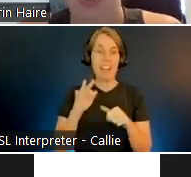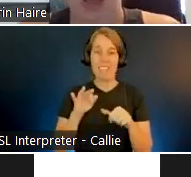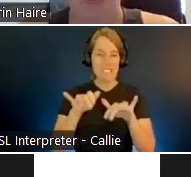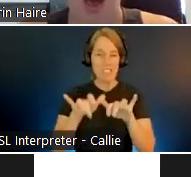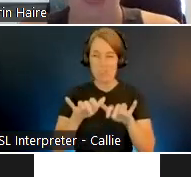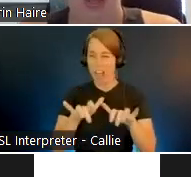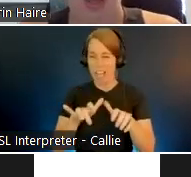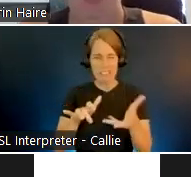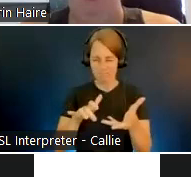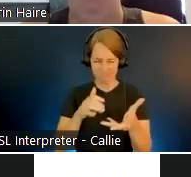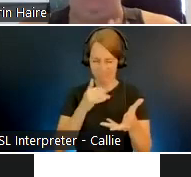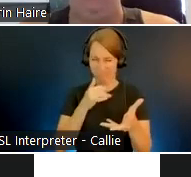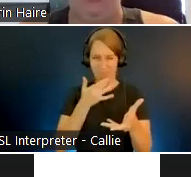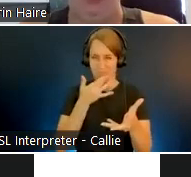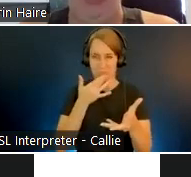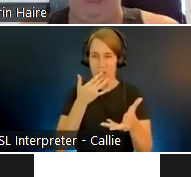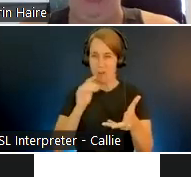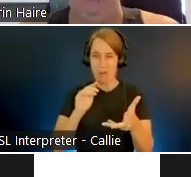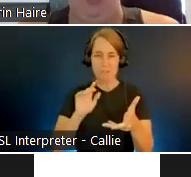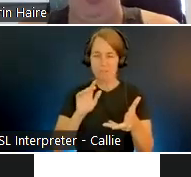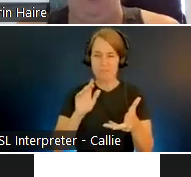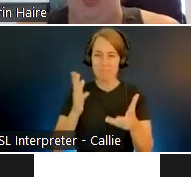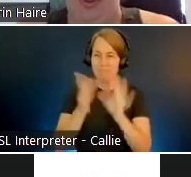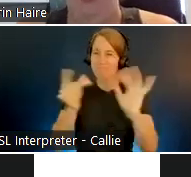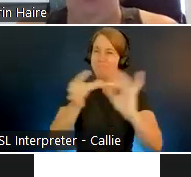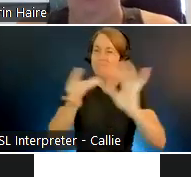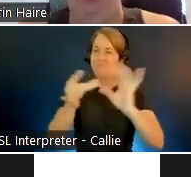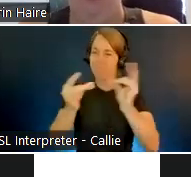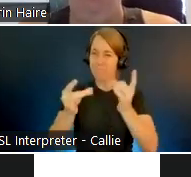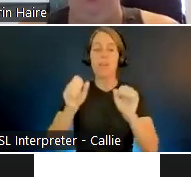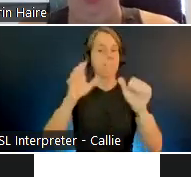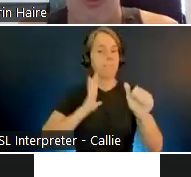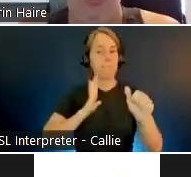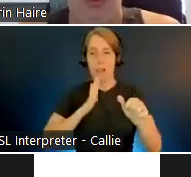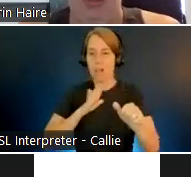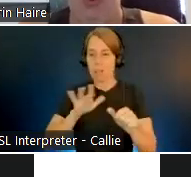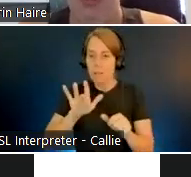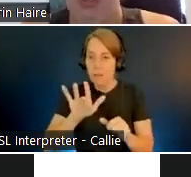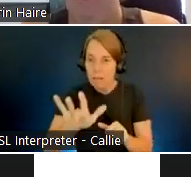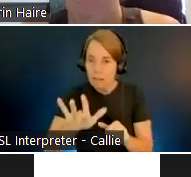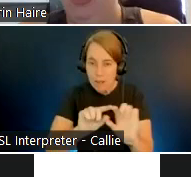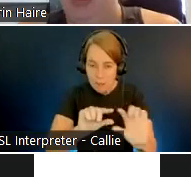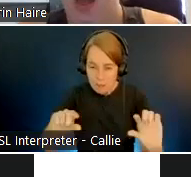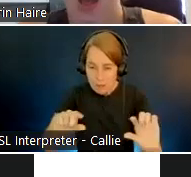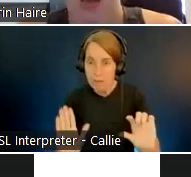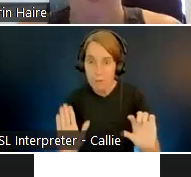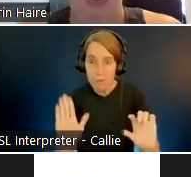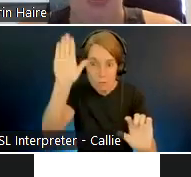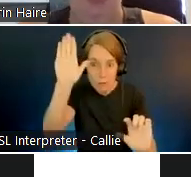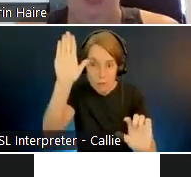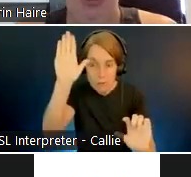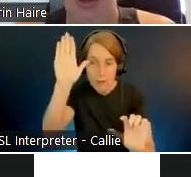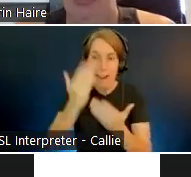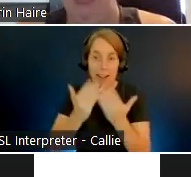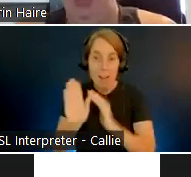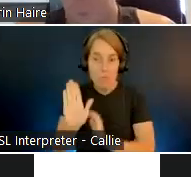use the chat box, please raise your hand and we will unmute you and you can ask your question. Can we